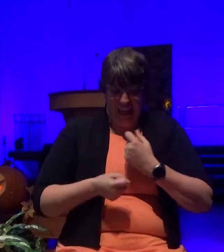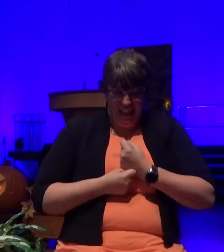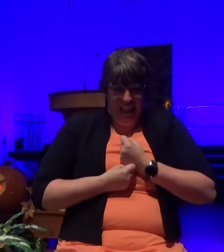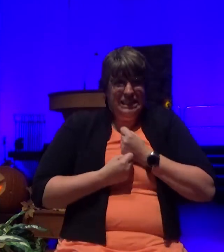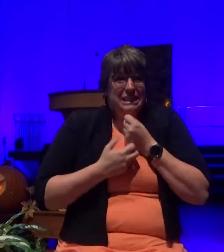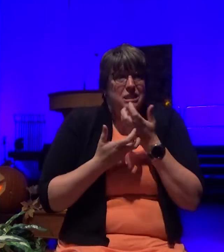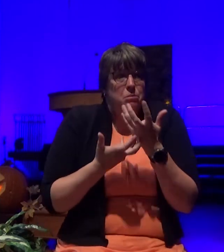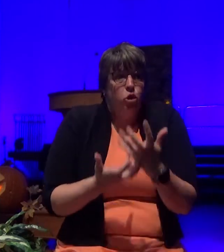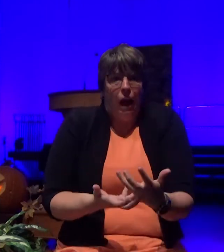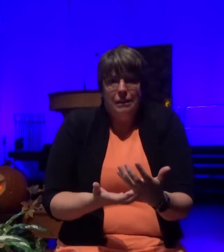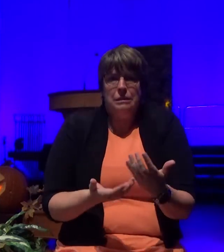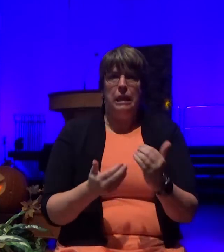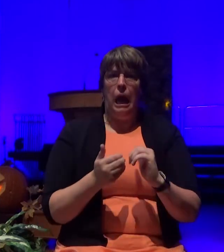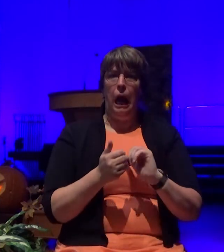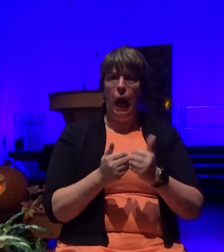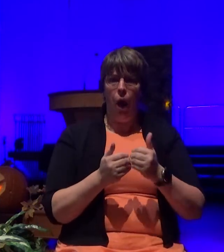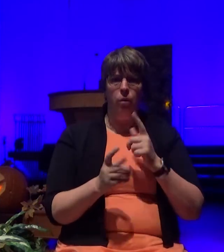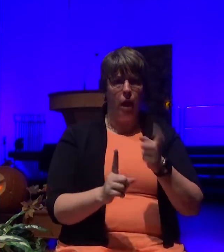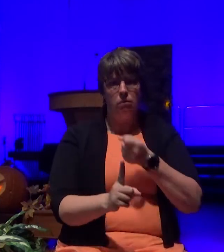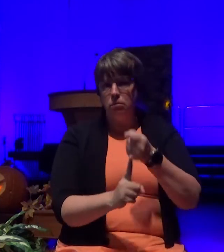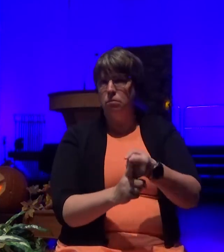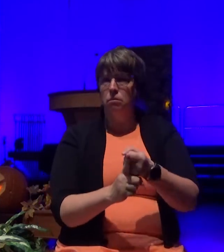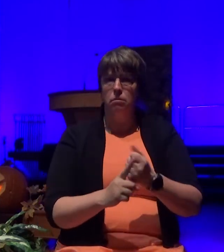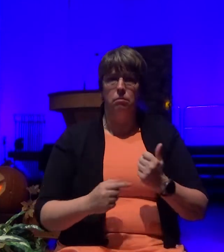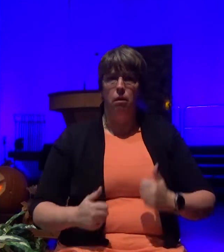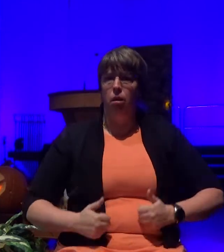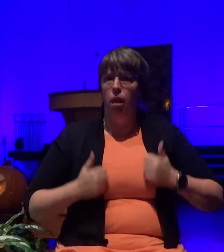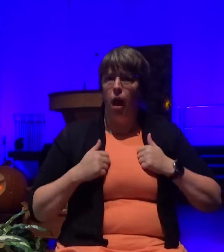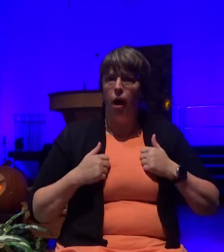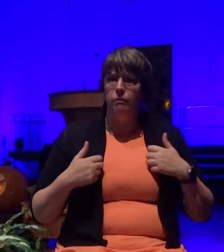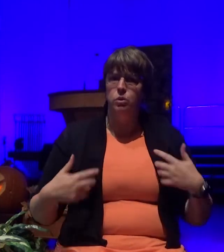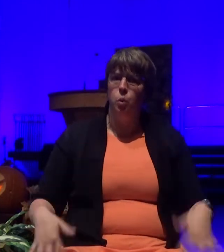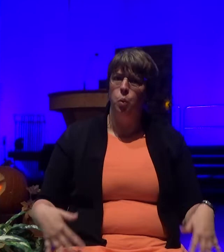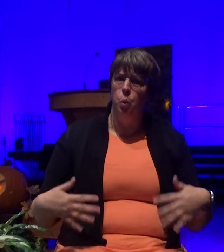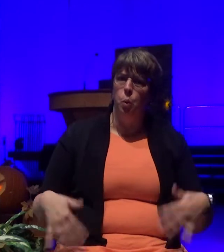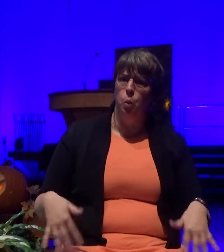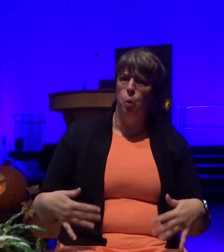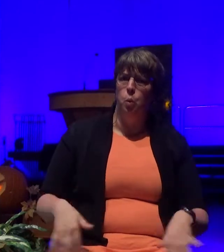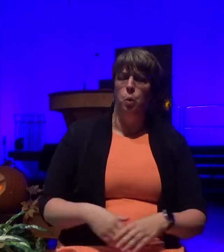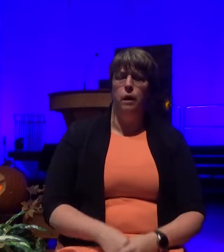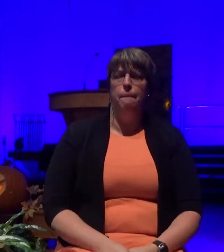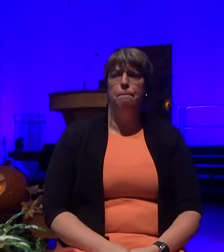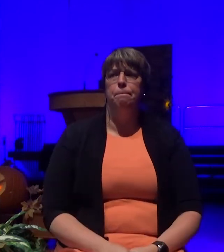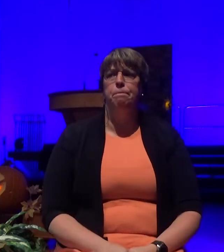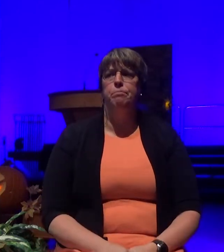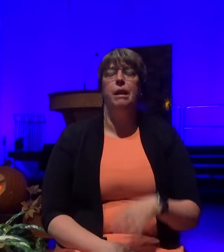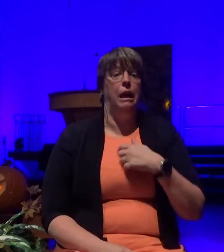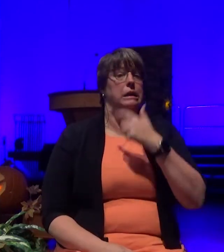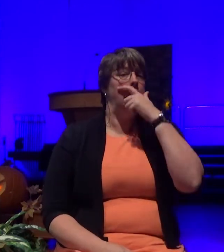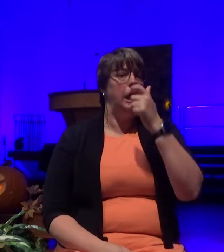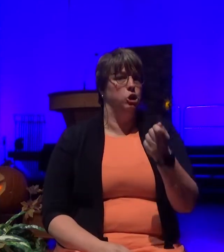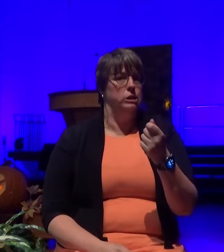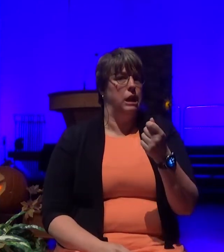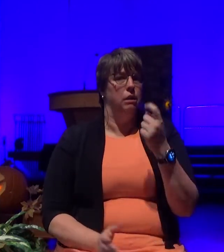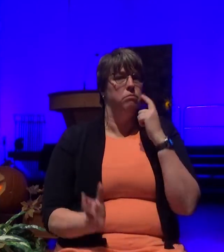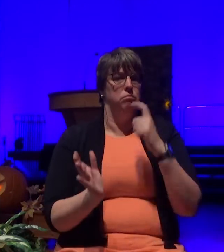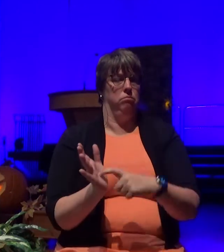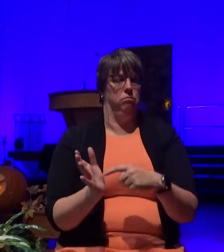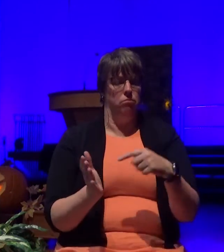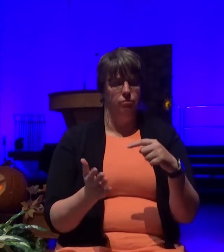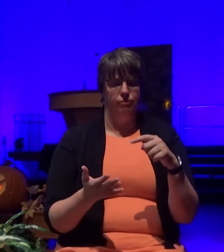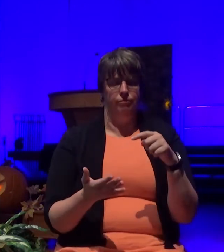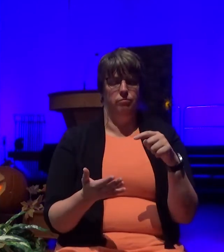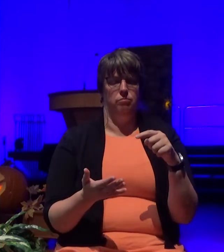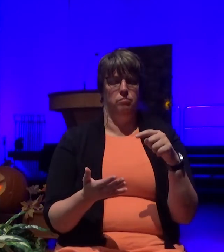how it would impact our lives. Now, it's interesting to note that spiritual teachers throughout the ages,